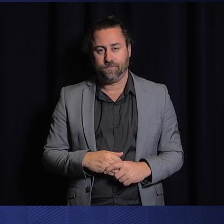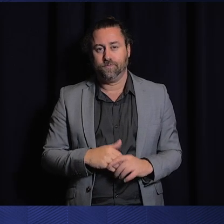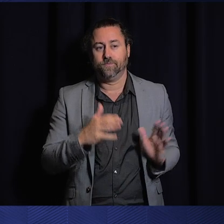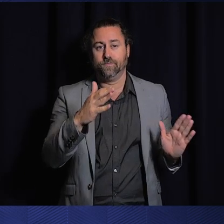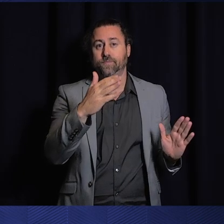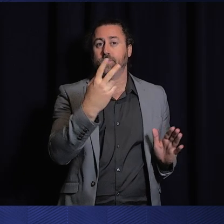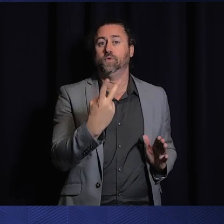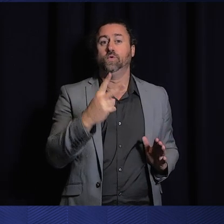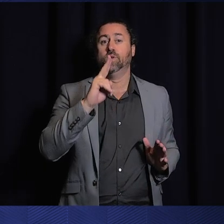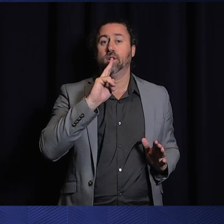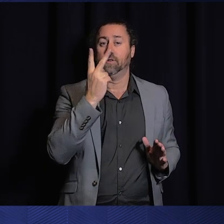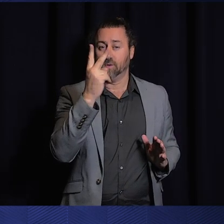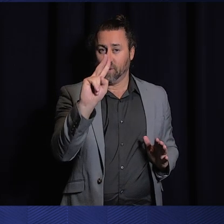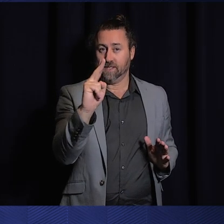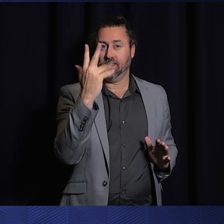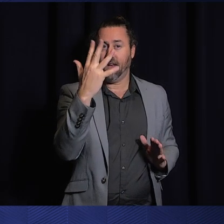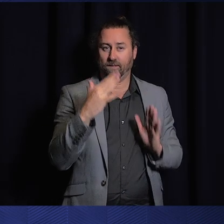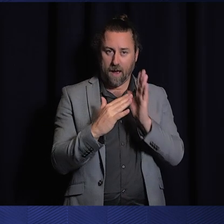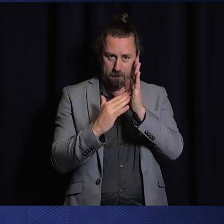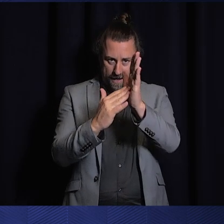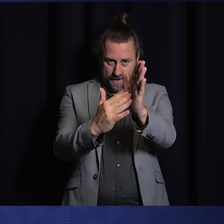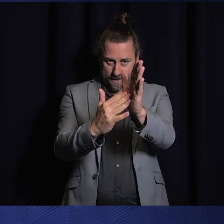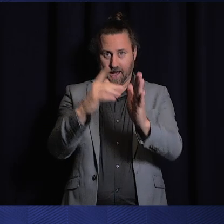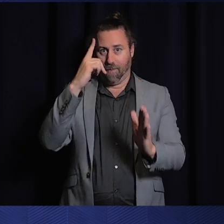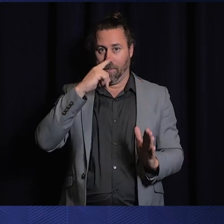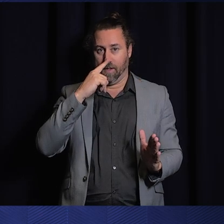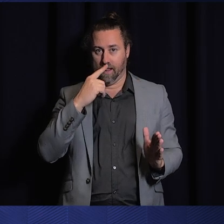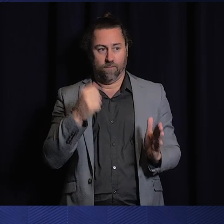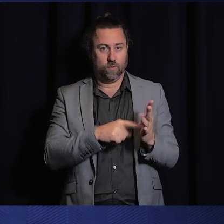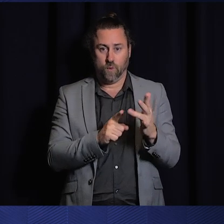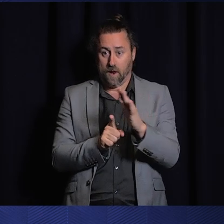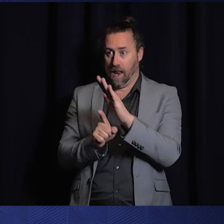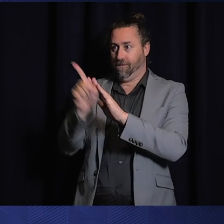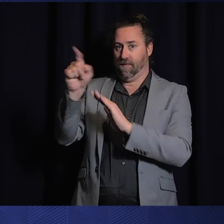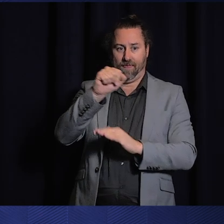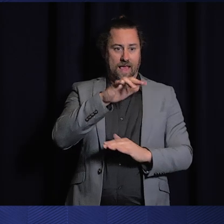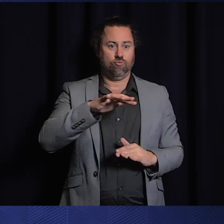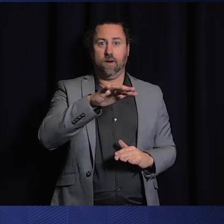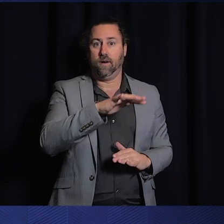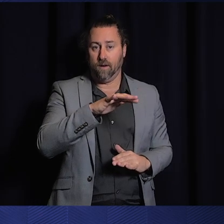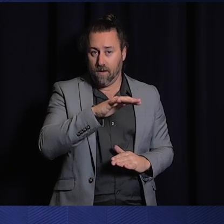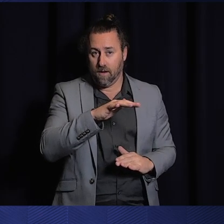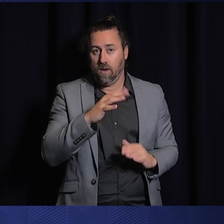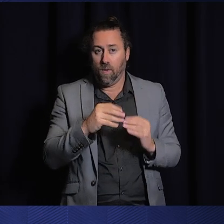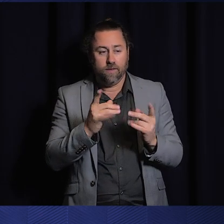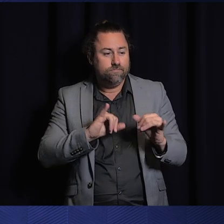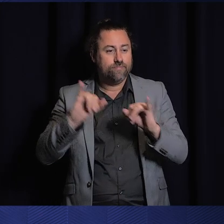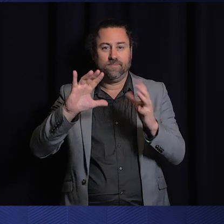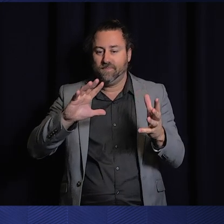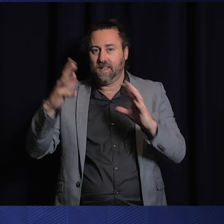over 225 million displacements linked with disasters across the entire